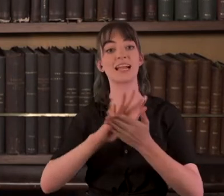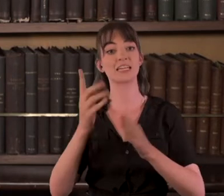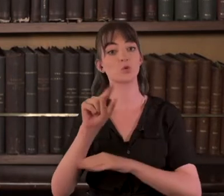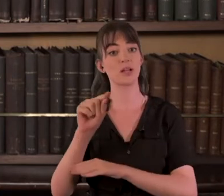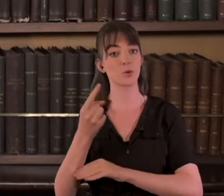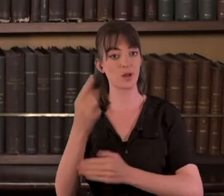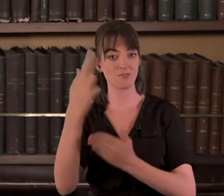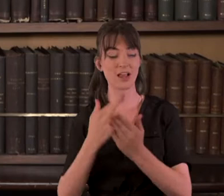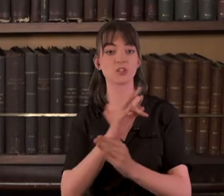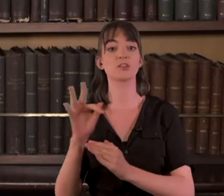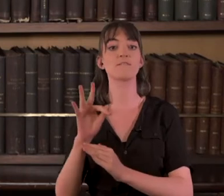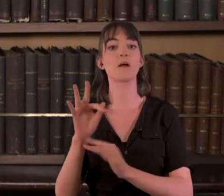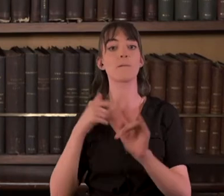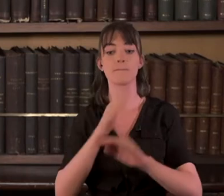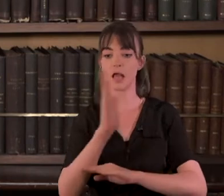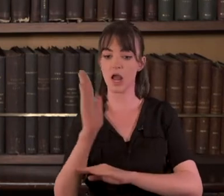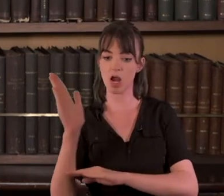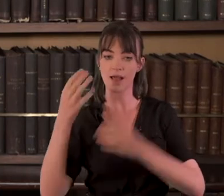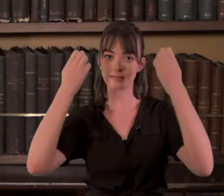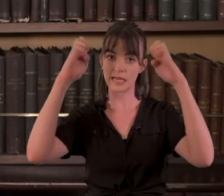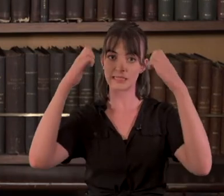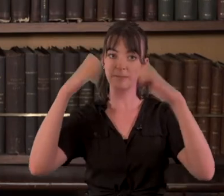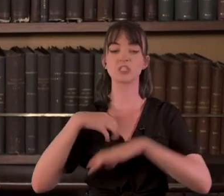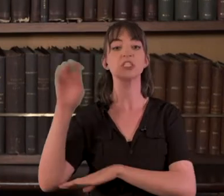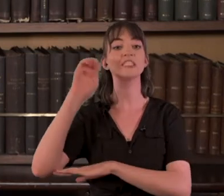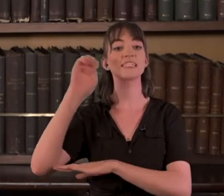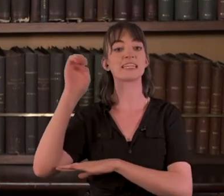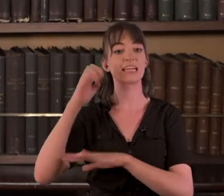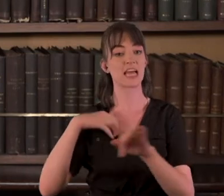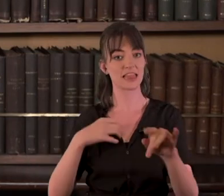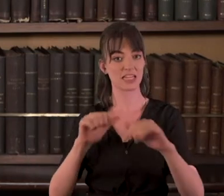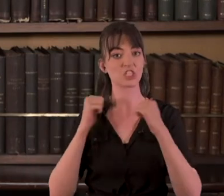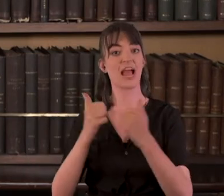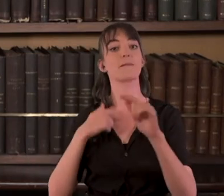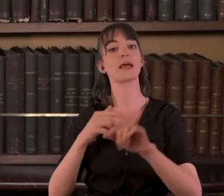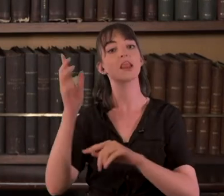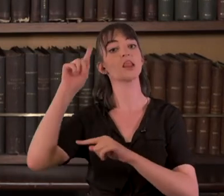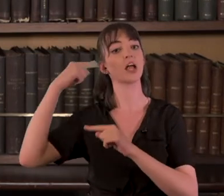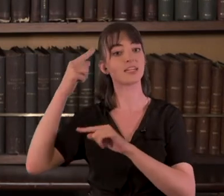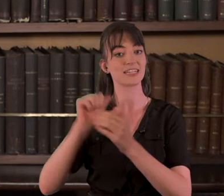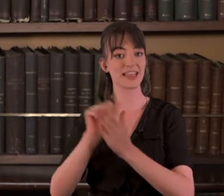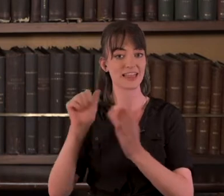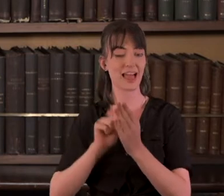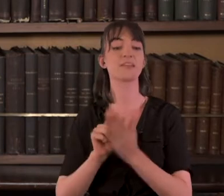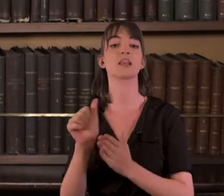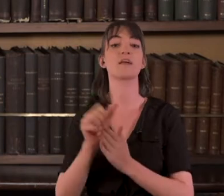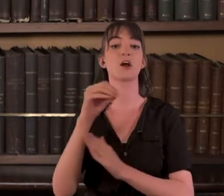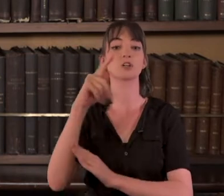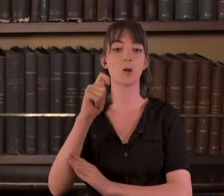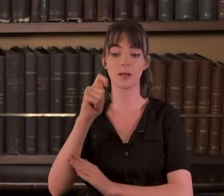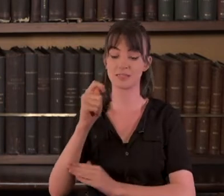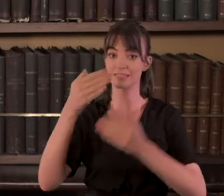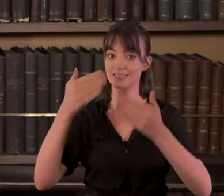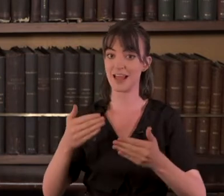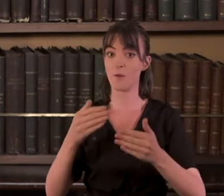Records from the Archives exhibition at the British Academy in London on the 11th of October, marking 100 years to the